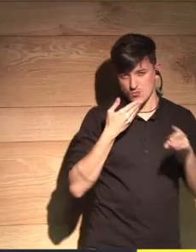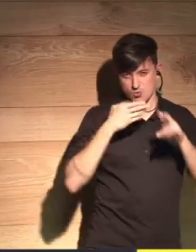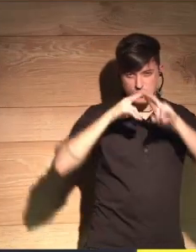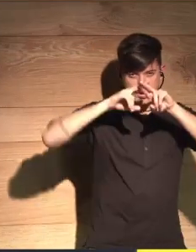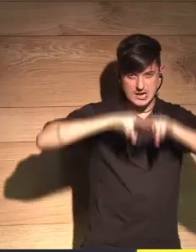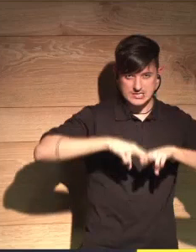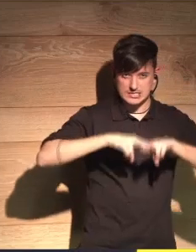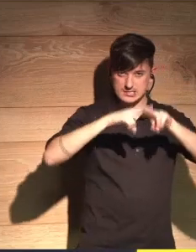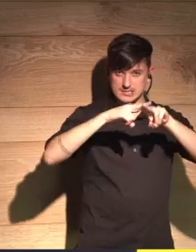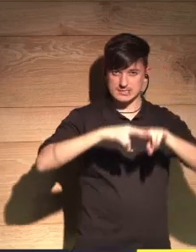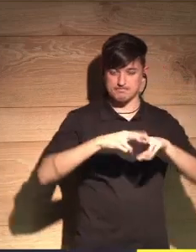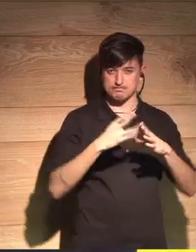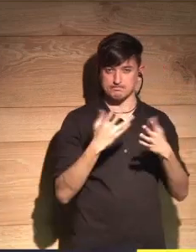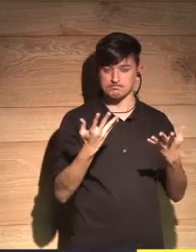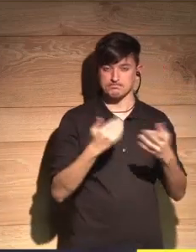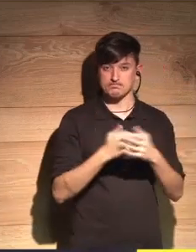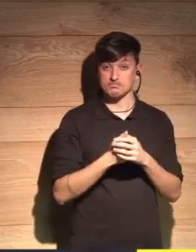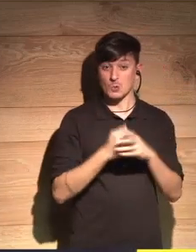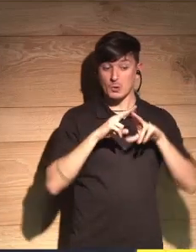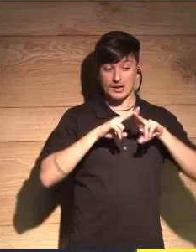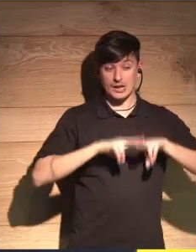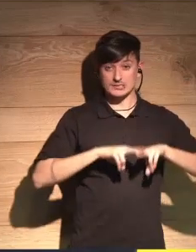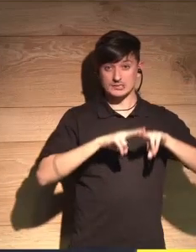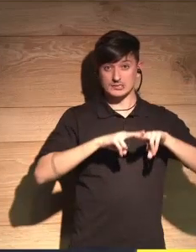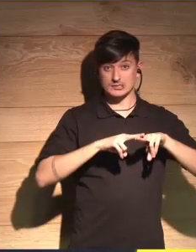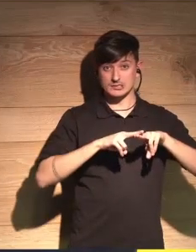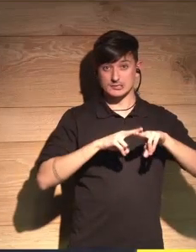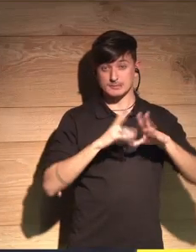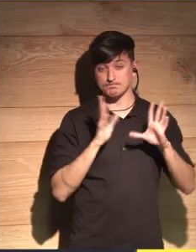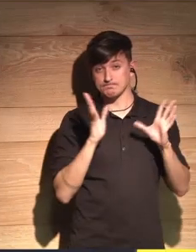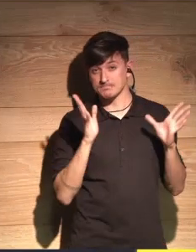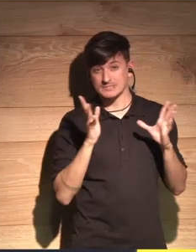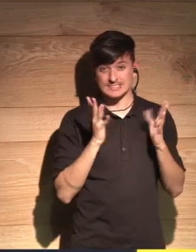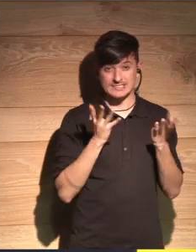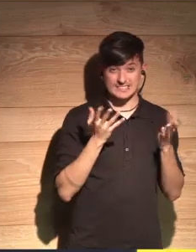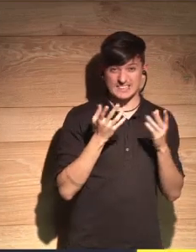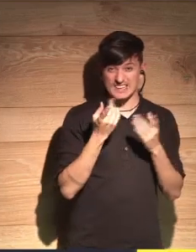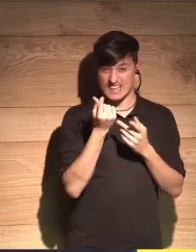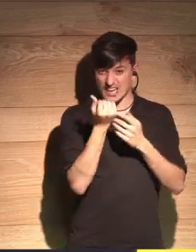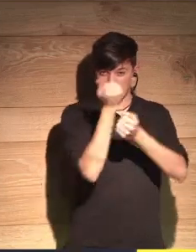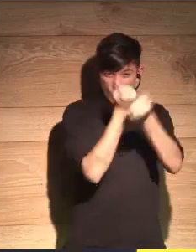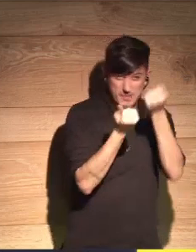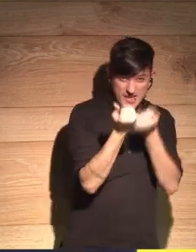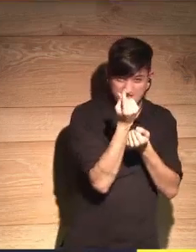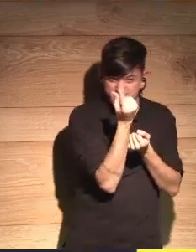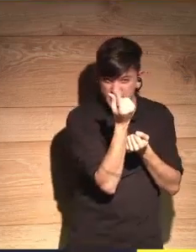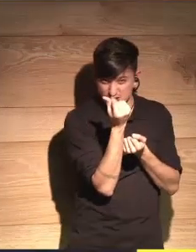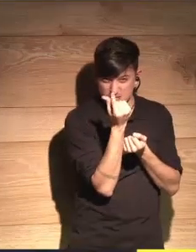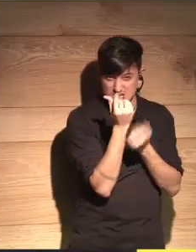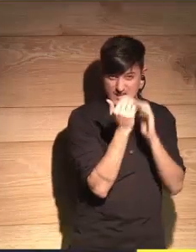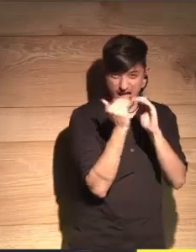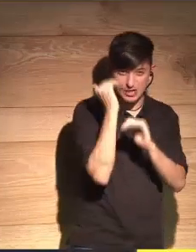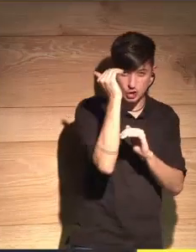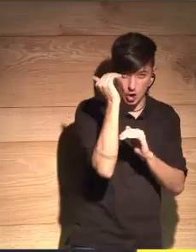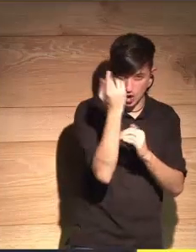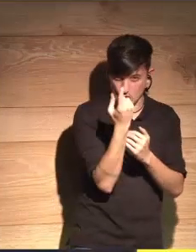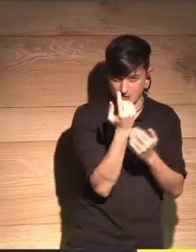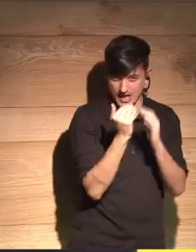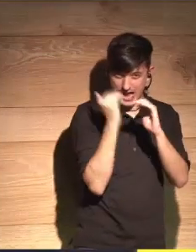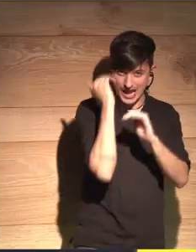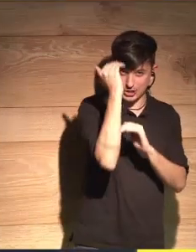of angle, in the sense that I tackle an analysis of high finances,